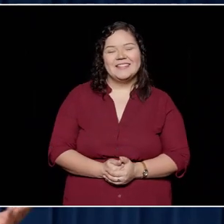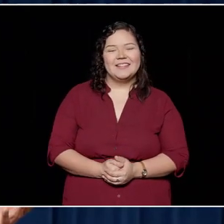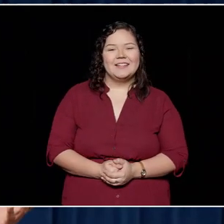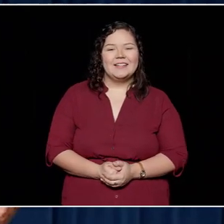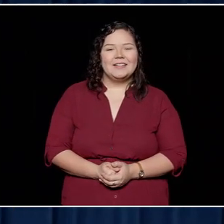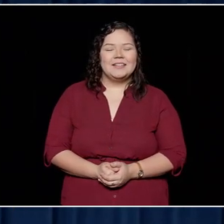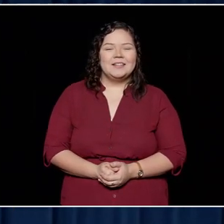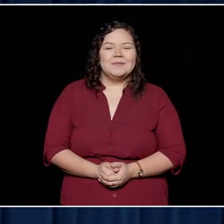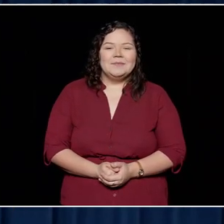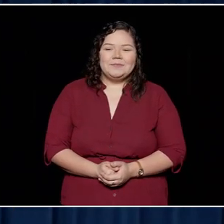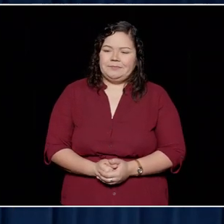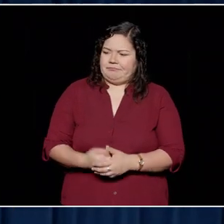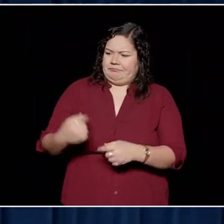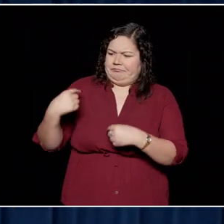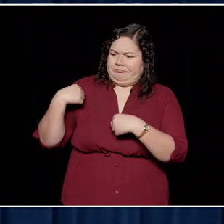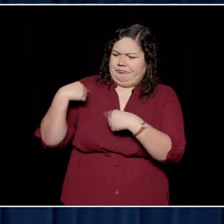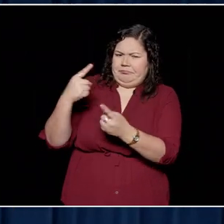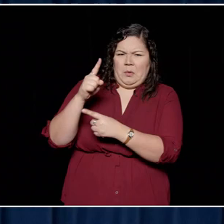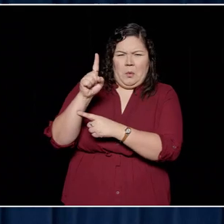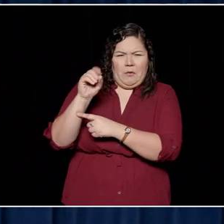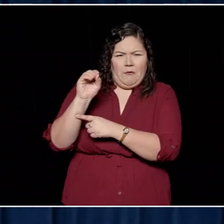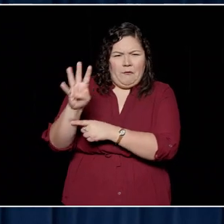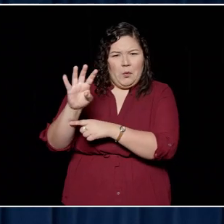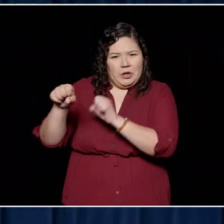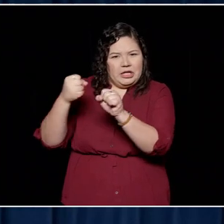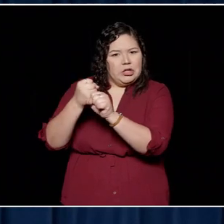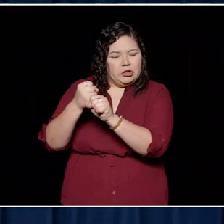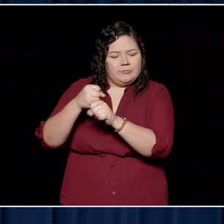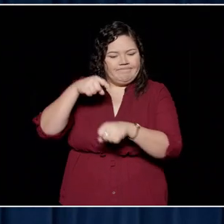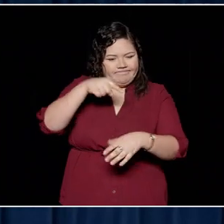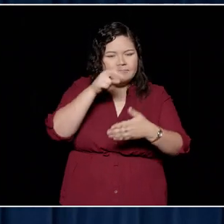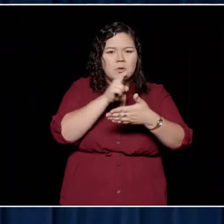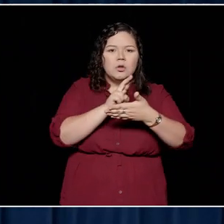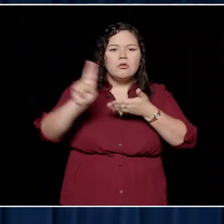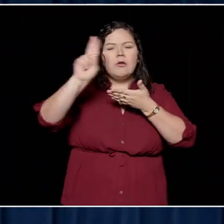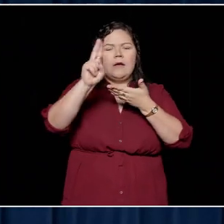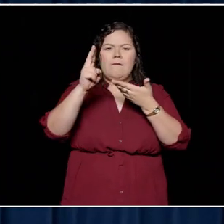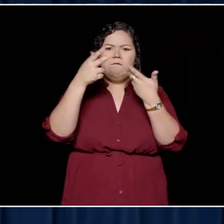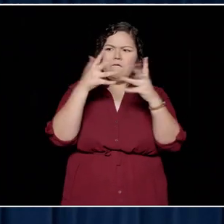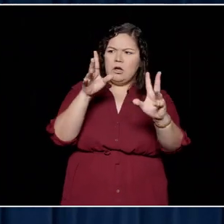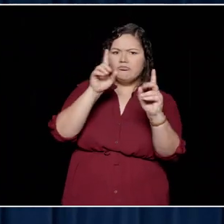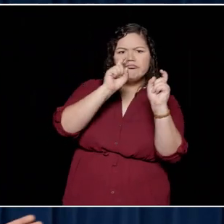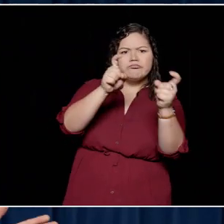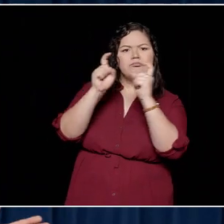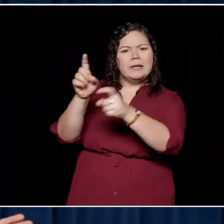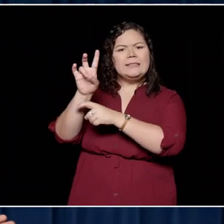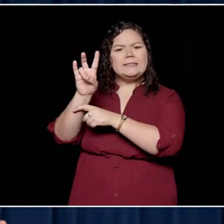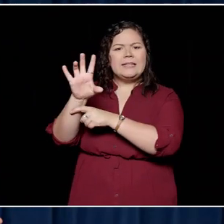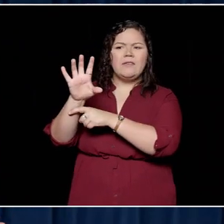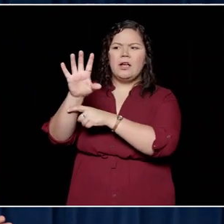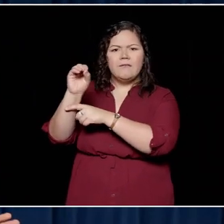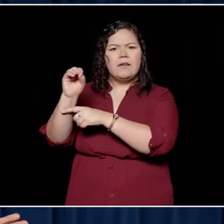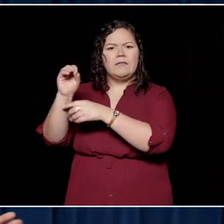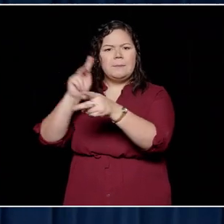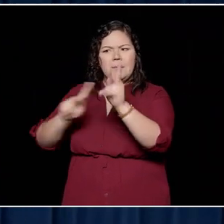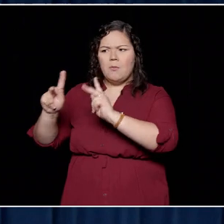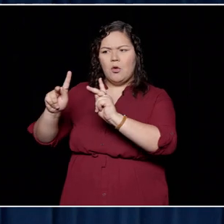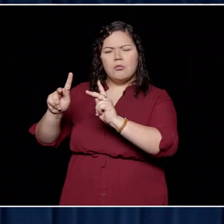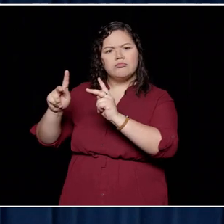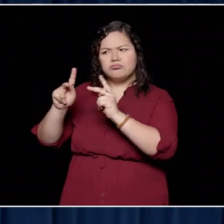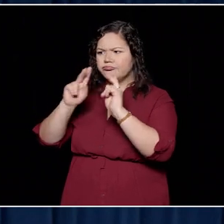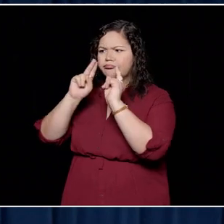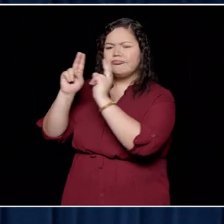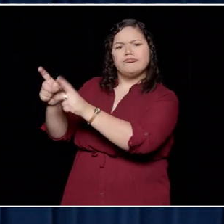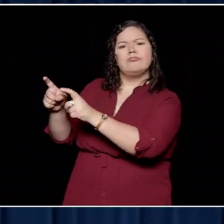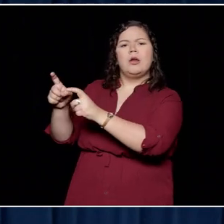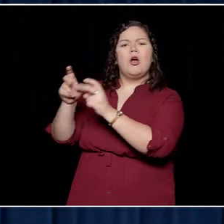In UBC's 104-year history, this university has honored more than 750 people with honorary